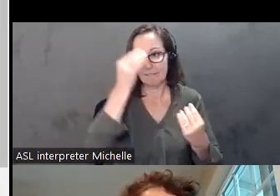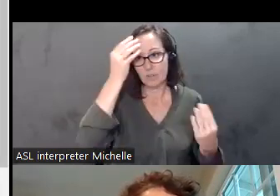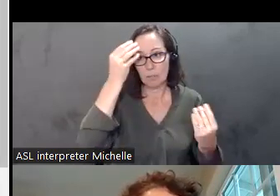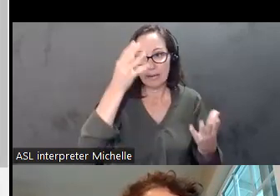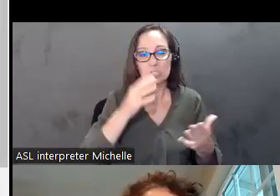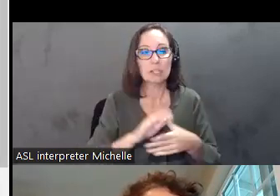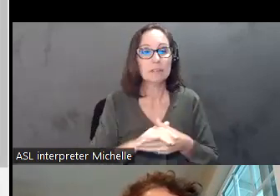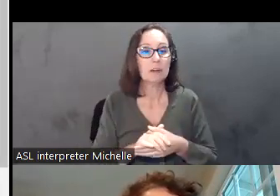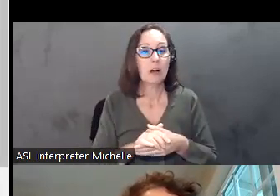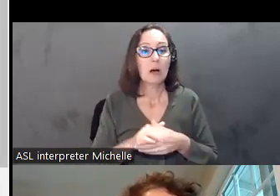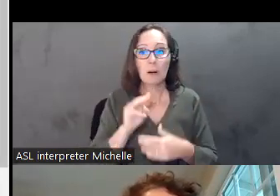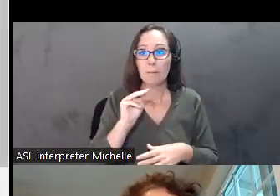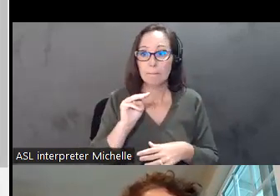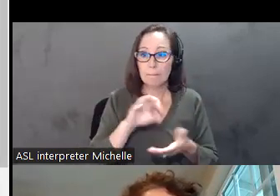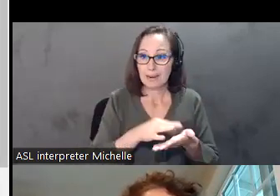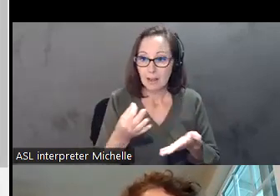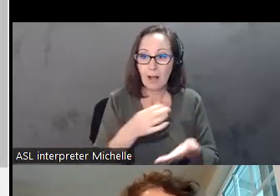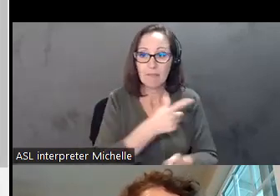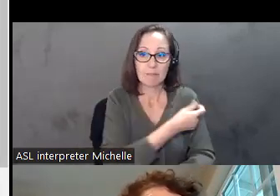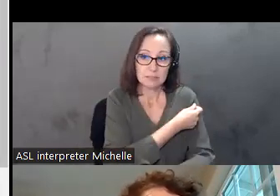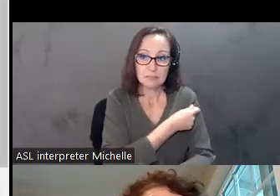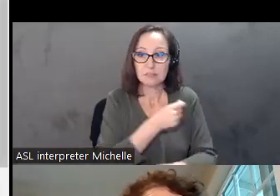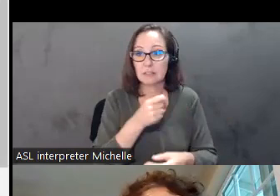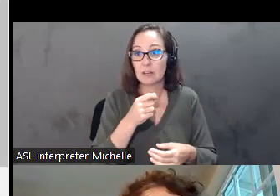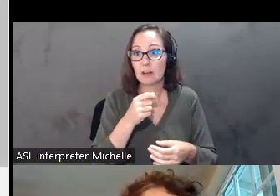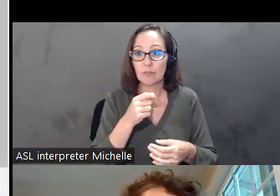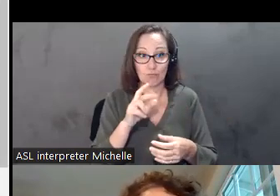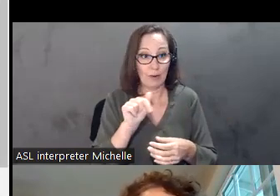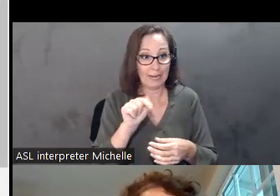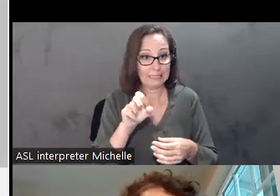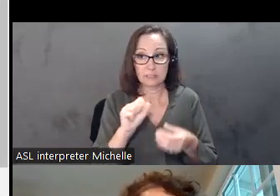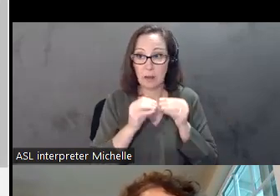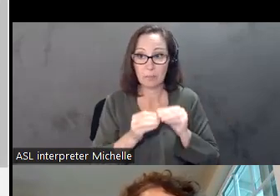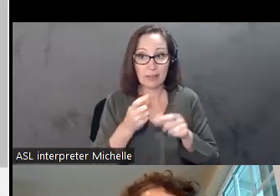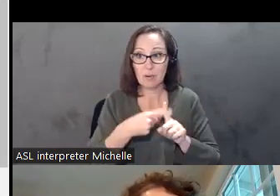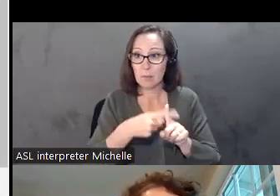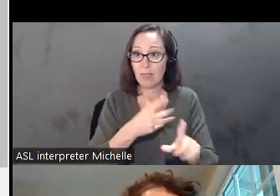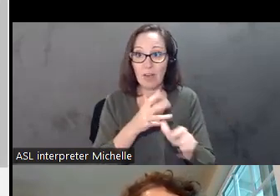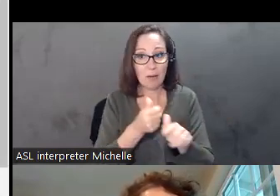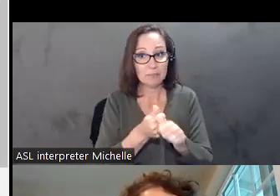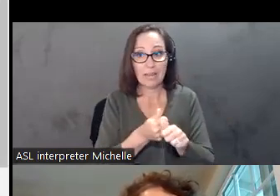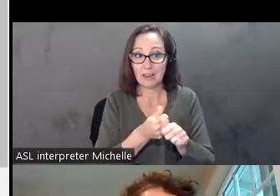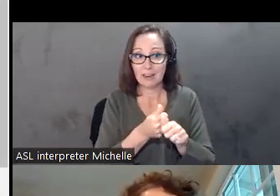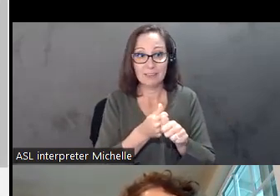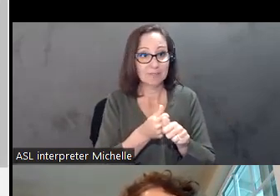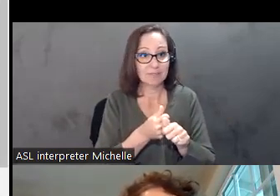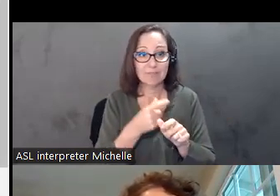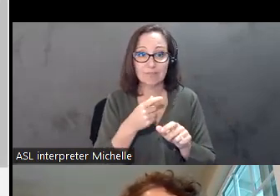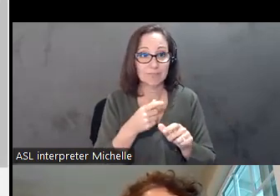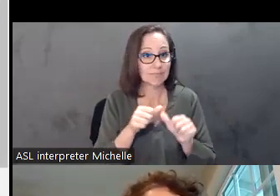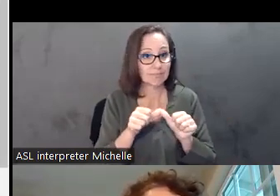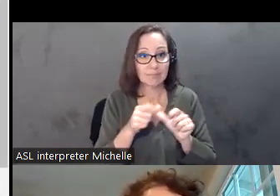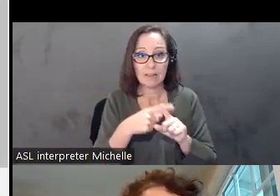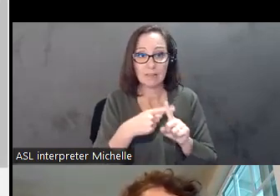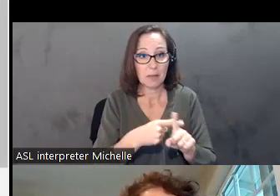So we post Medi-Cal COVID vaccination rates every month. We update those. We also have posted